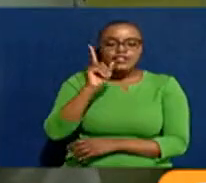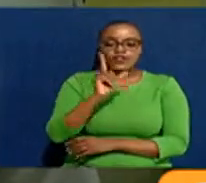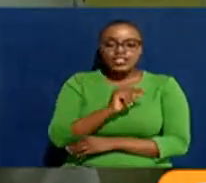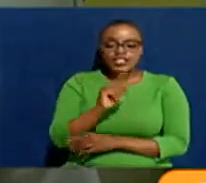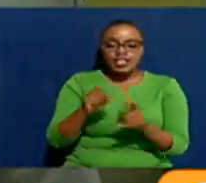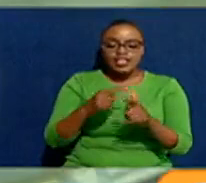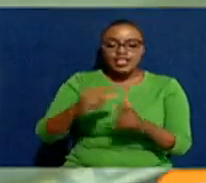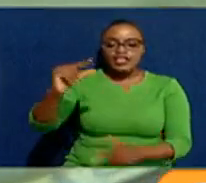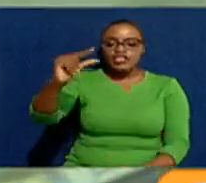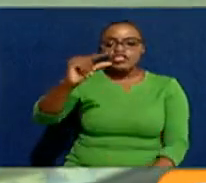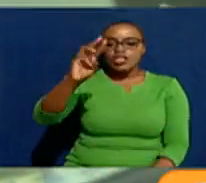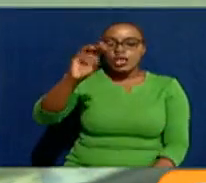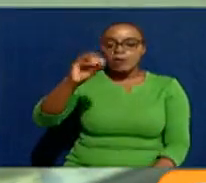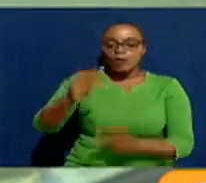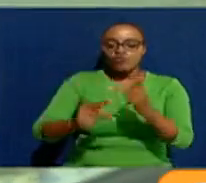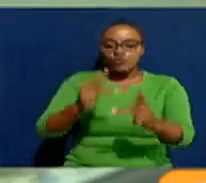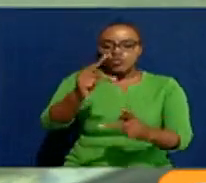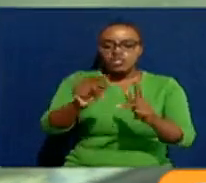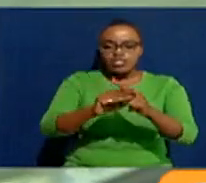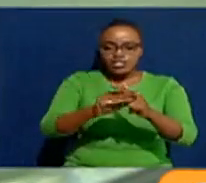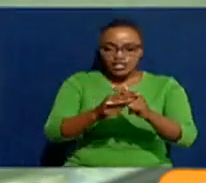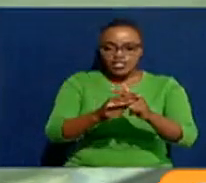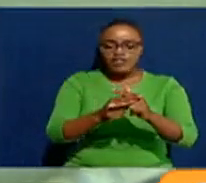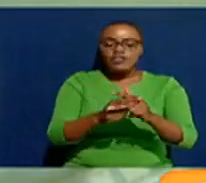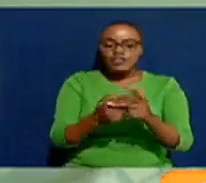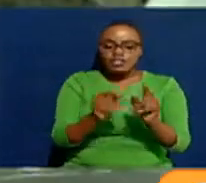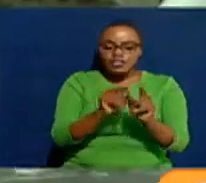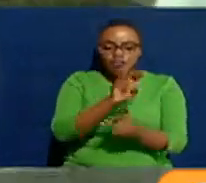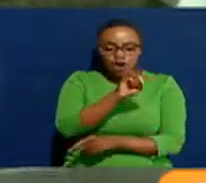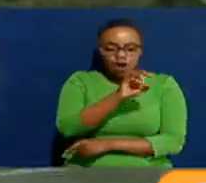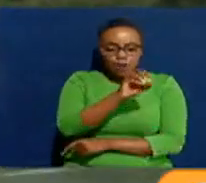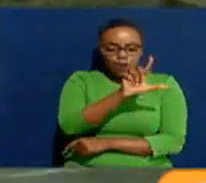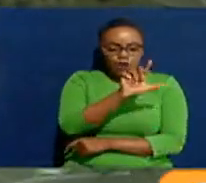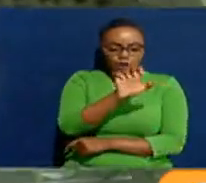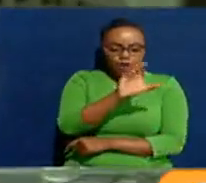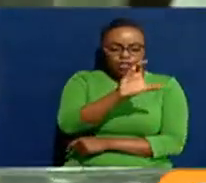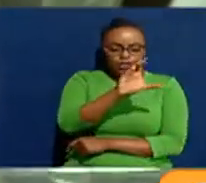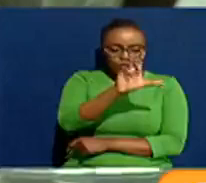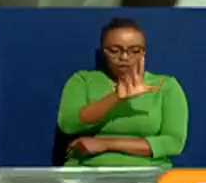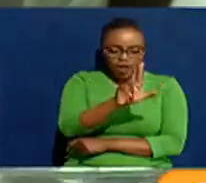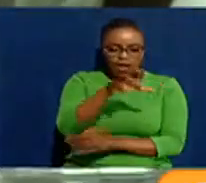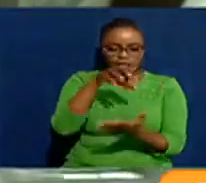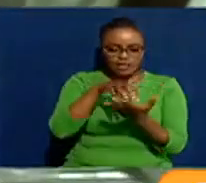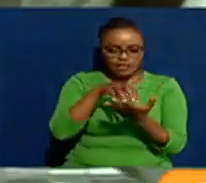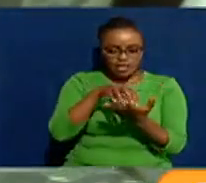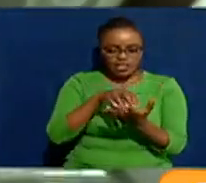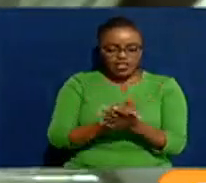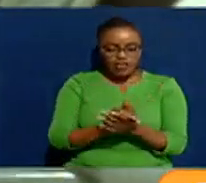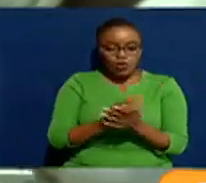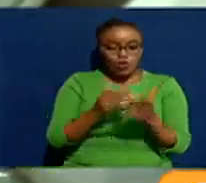the genetic modification process starts at the molecular stage. Somatic embryogenesis, depending on what method you're